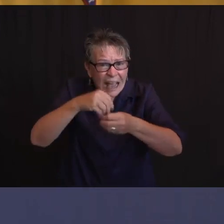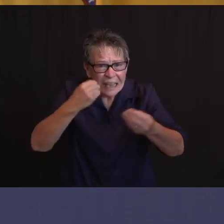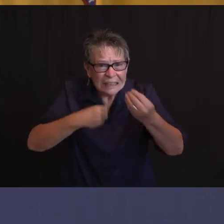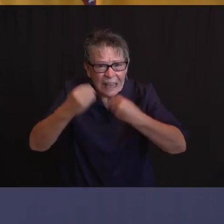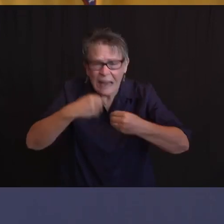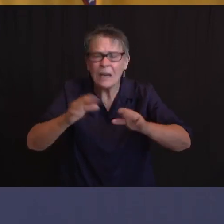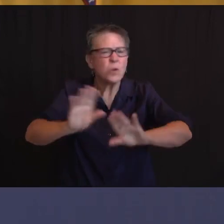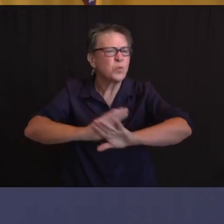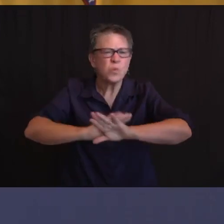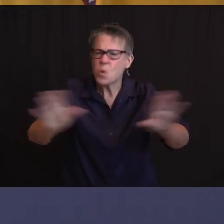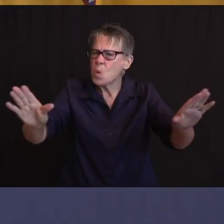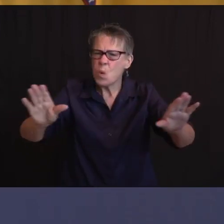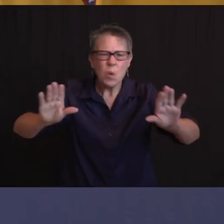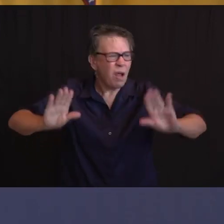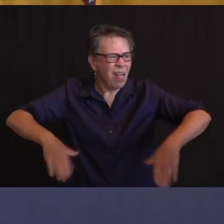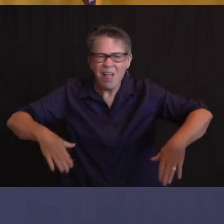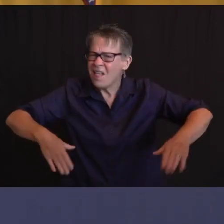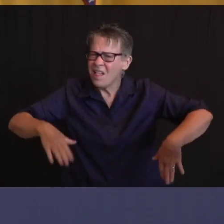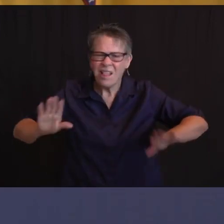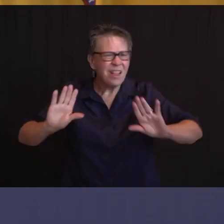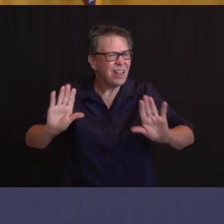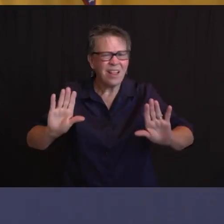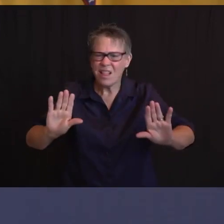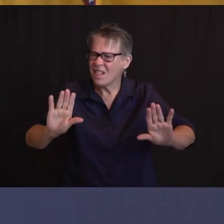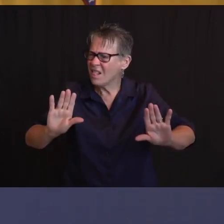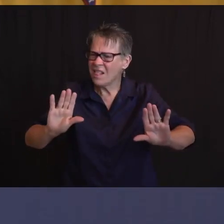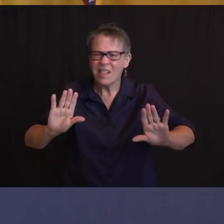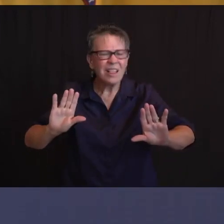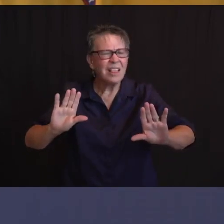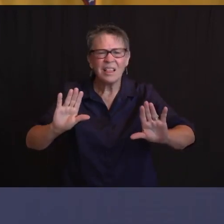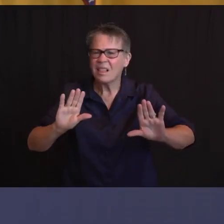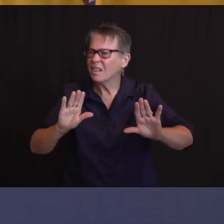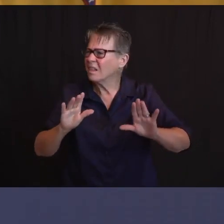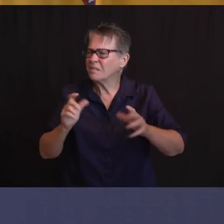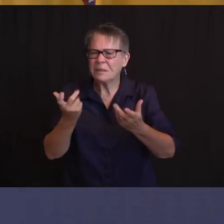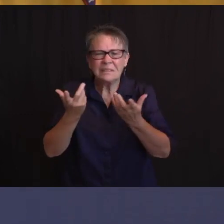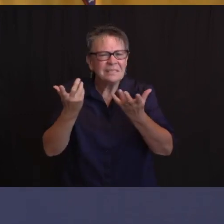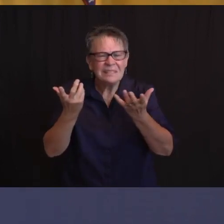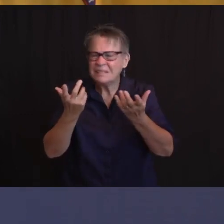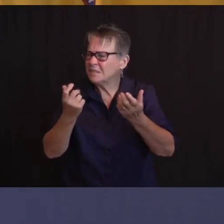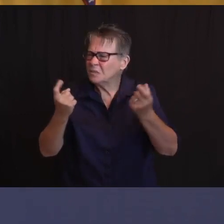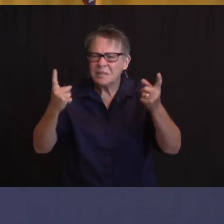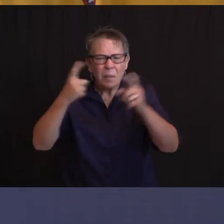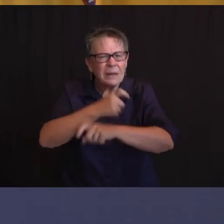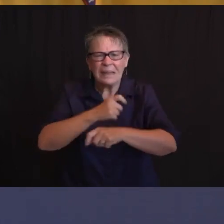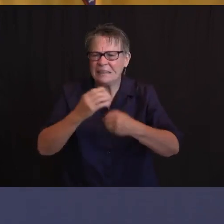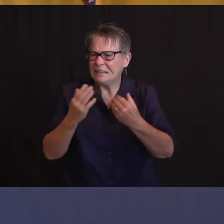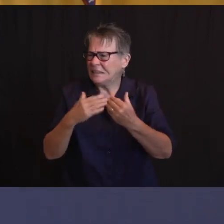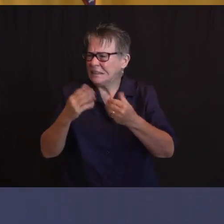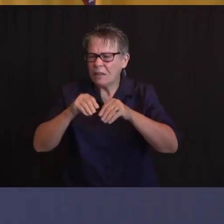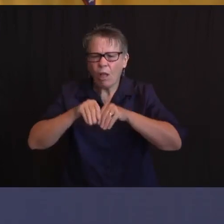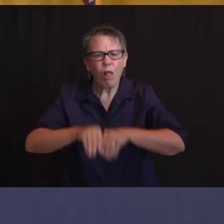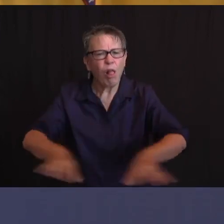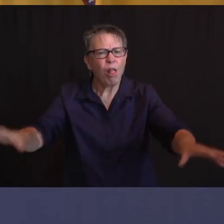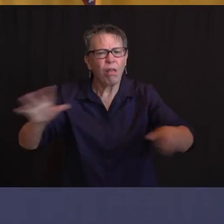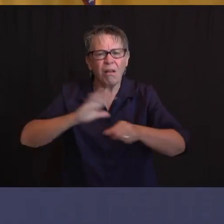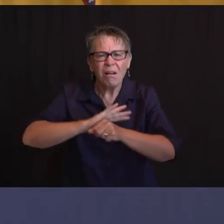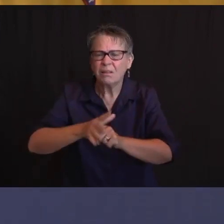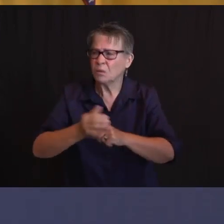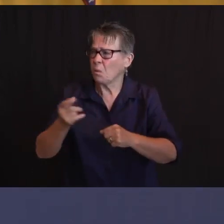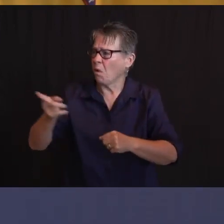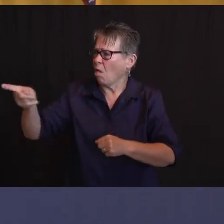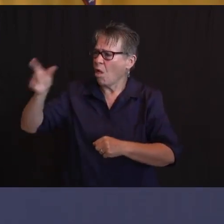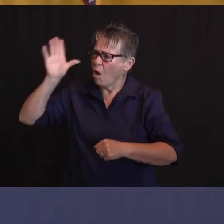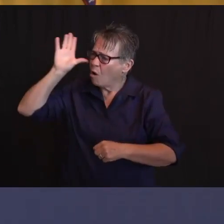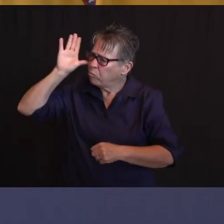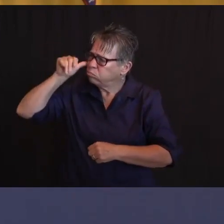we would sit on this. There's nothing to be gained other than we're desperately trying to get to a better public health reality and save as